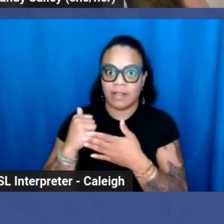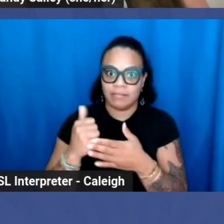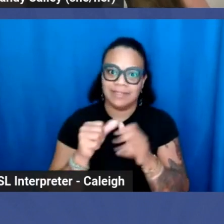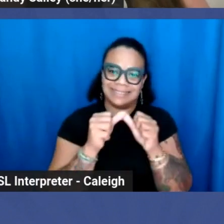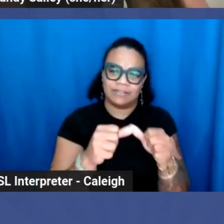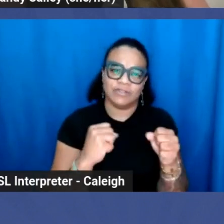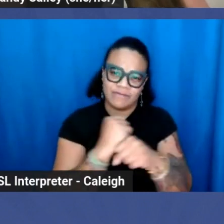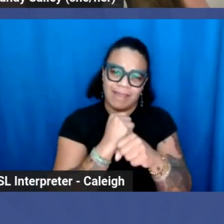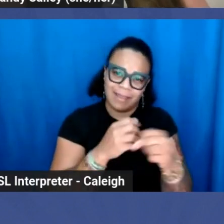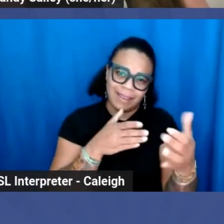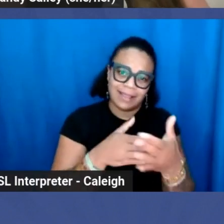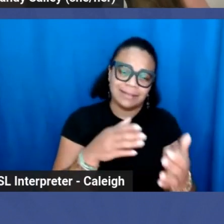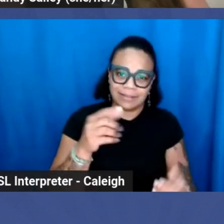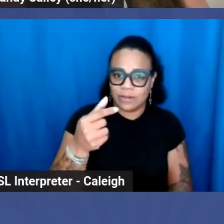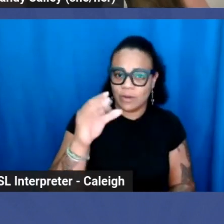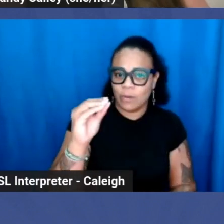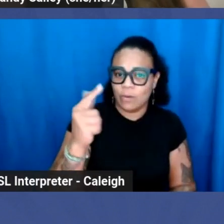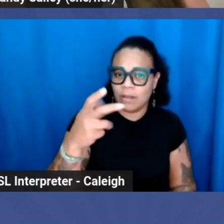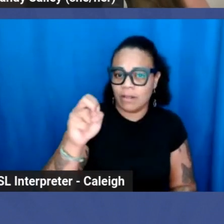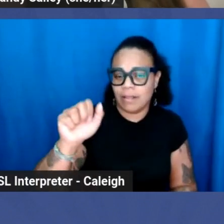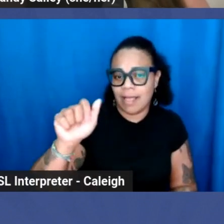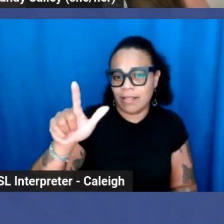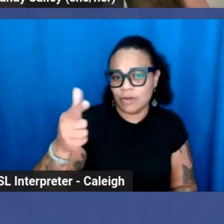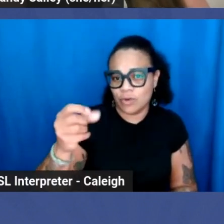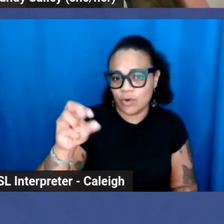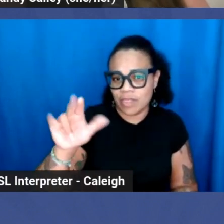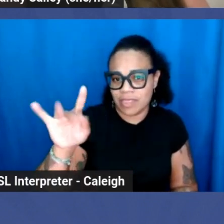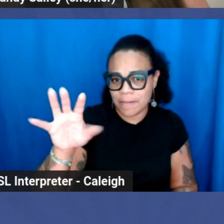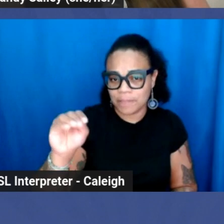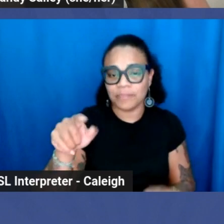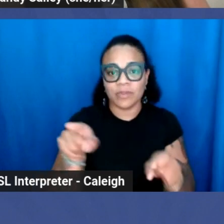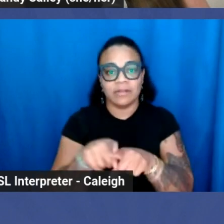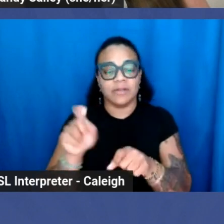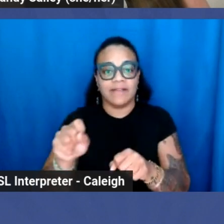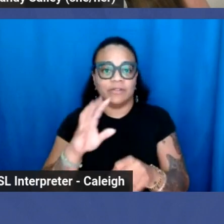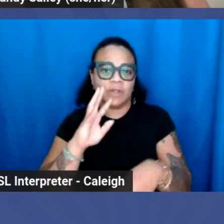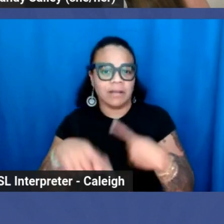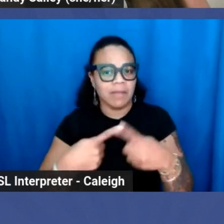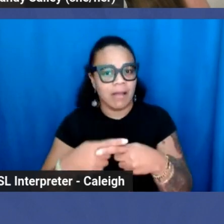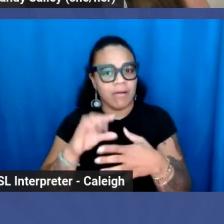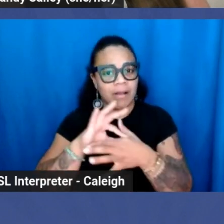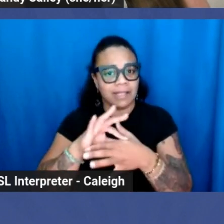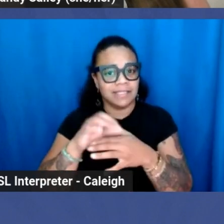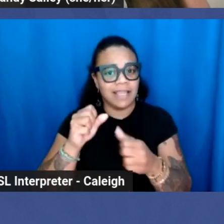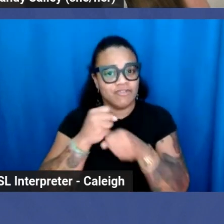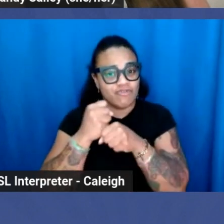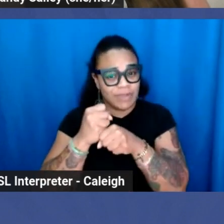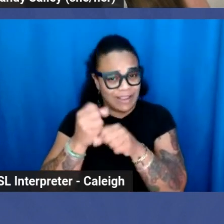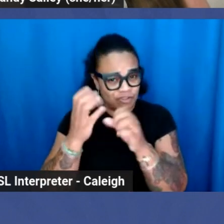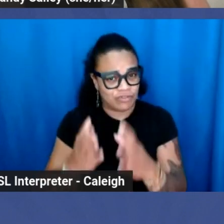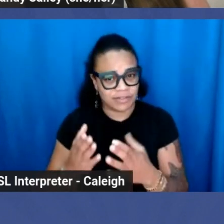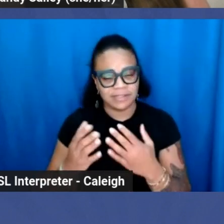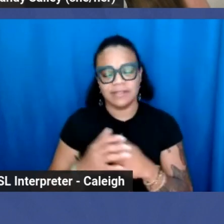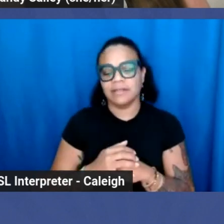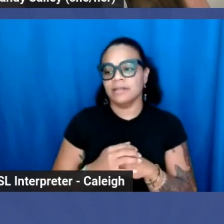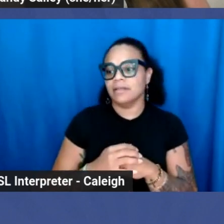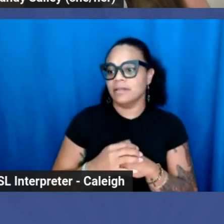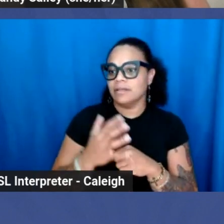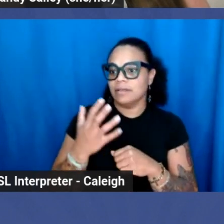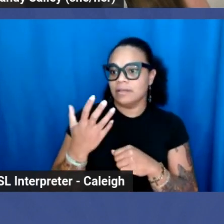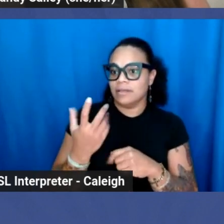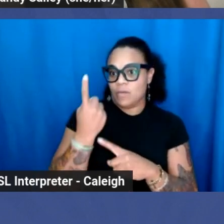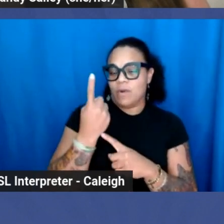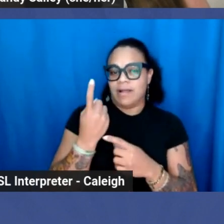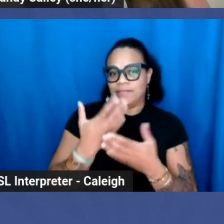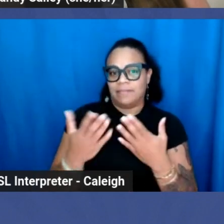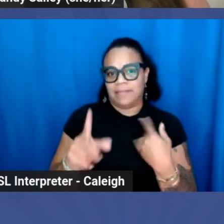Google. And also talking about content creators. When this bad thing about Roe